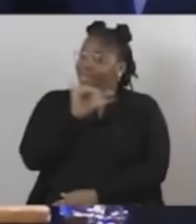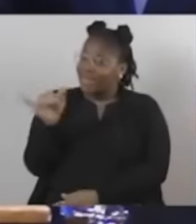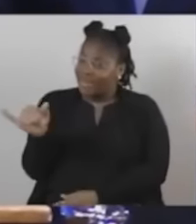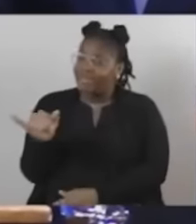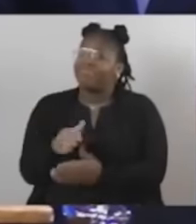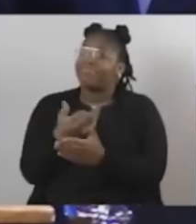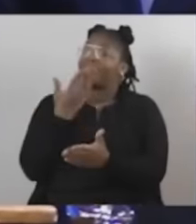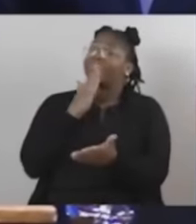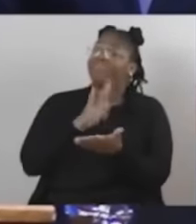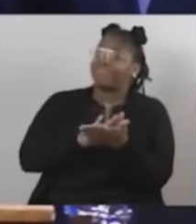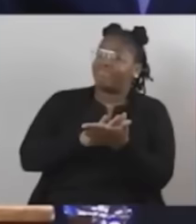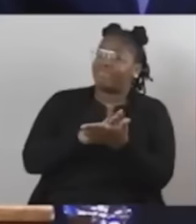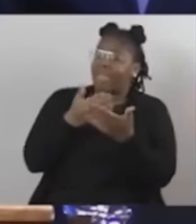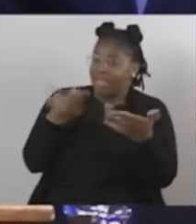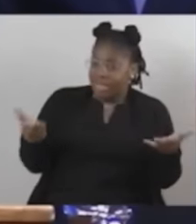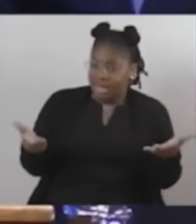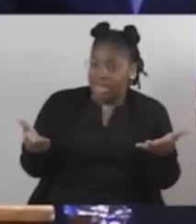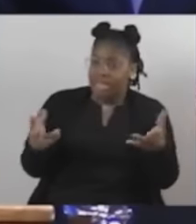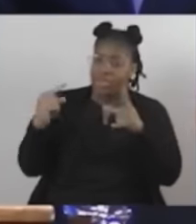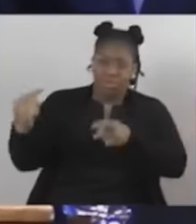But he and I have been talking about your vices.